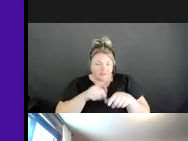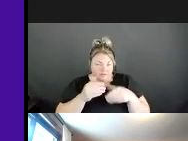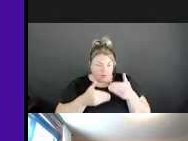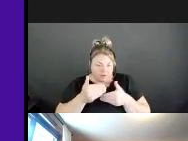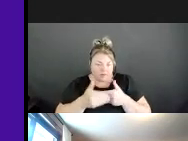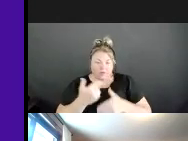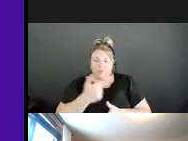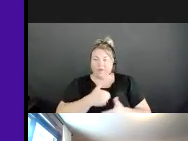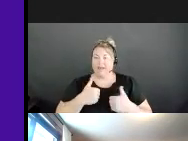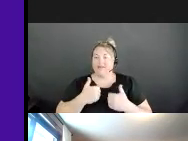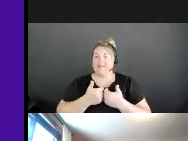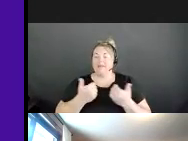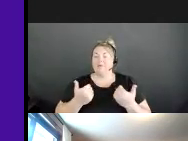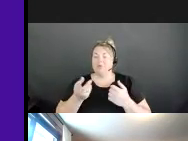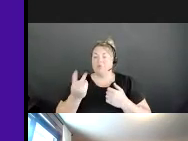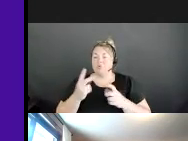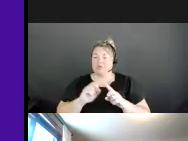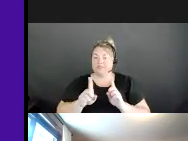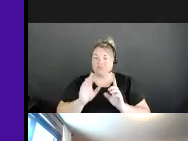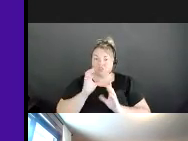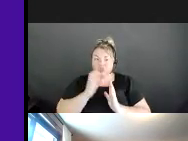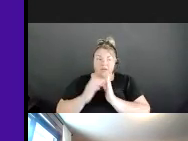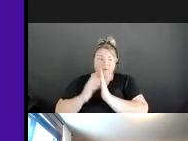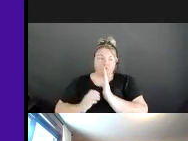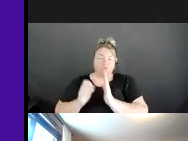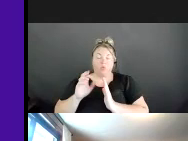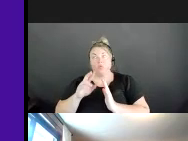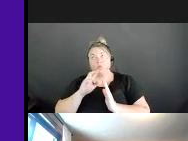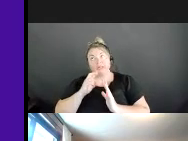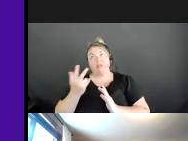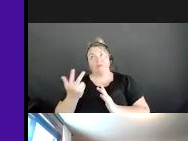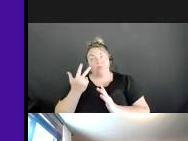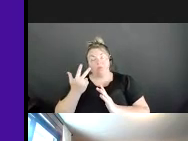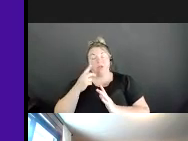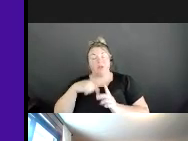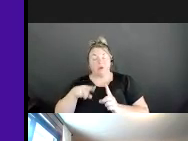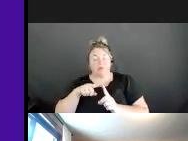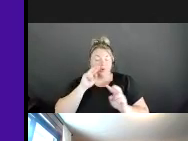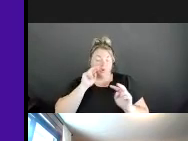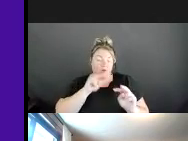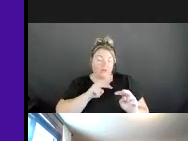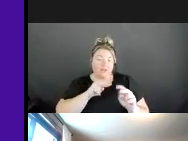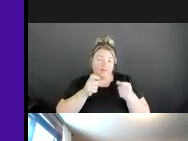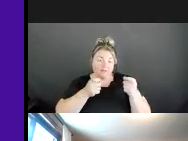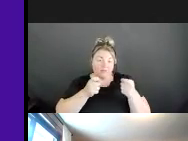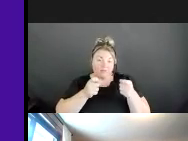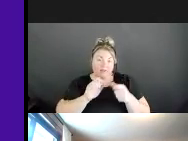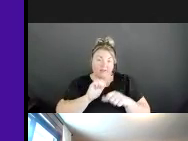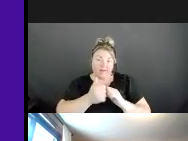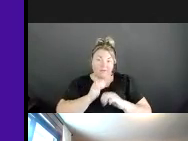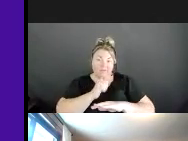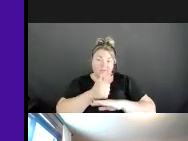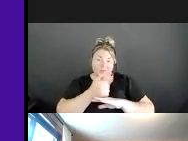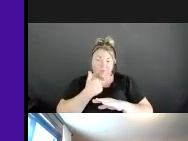these separated into 2 different chapters, or technically 3 when you look at withdrawal management, how we had it. Received a lot of really